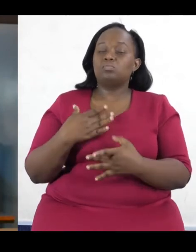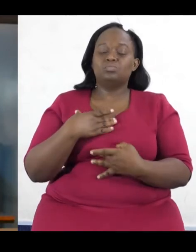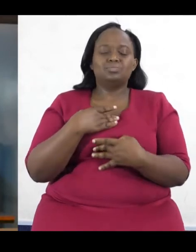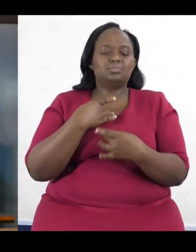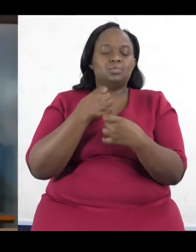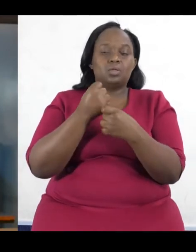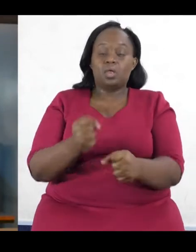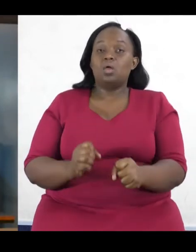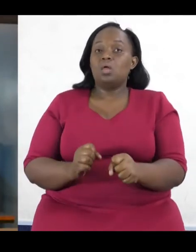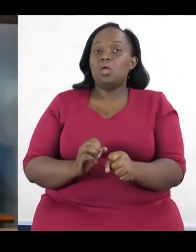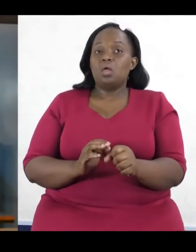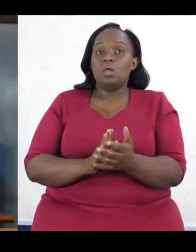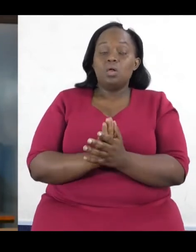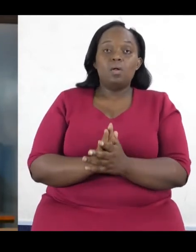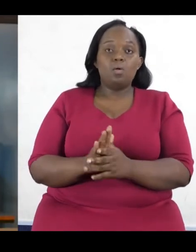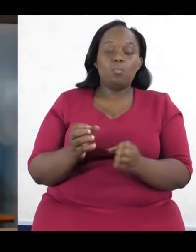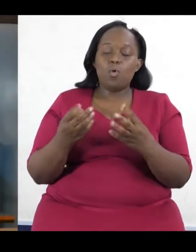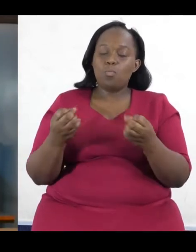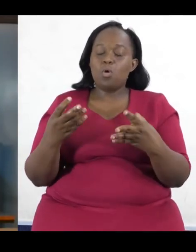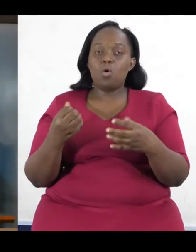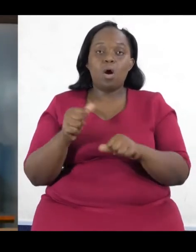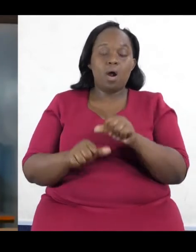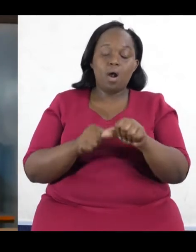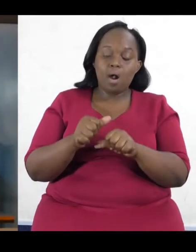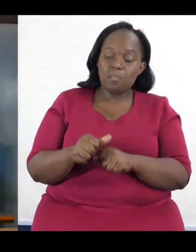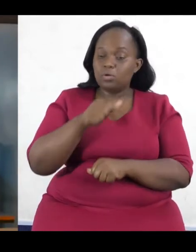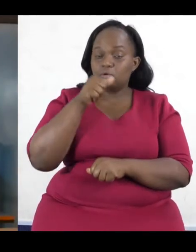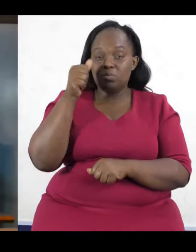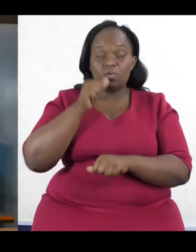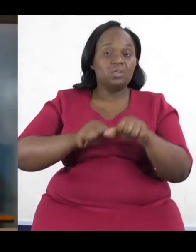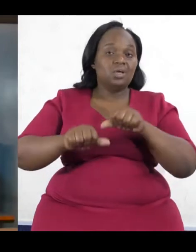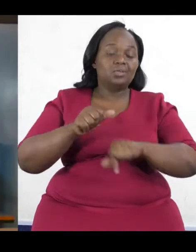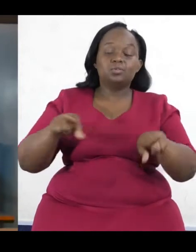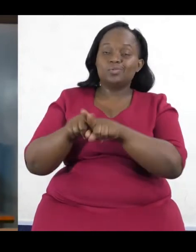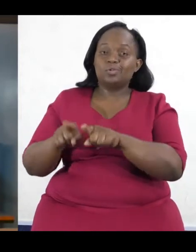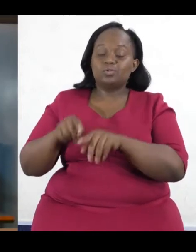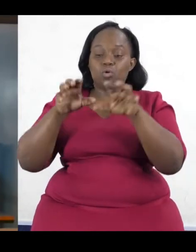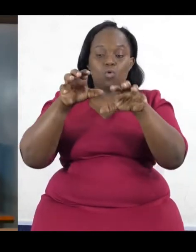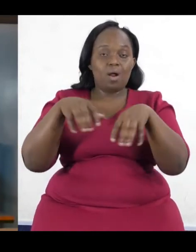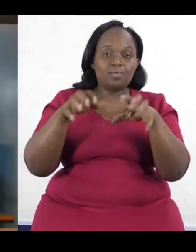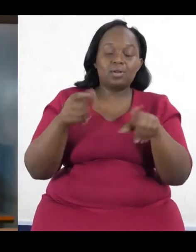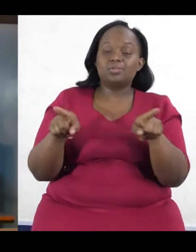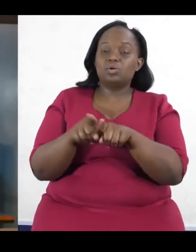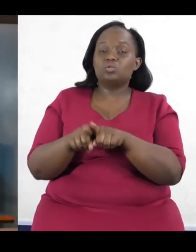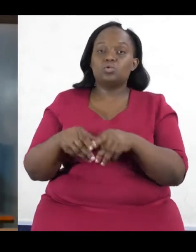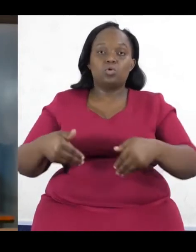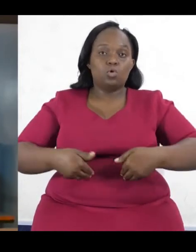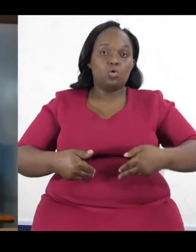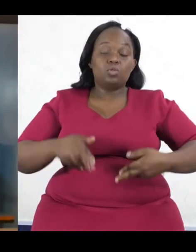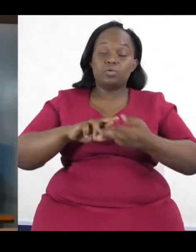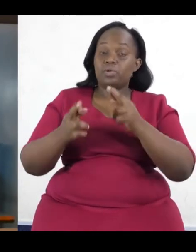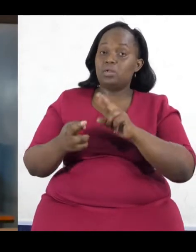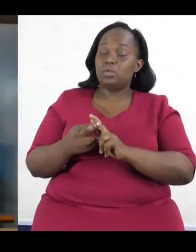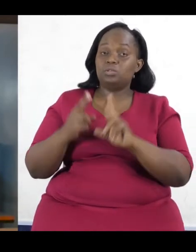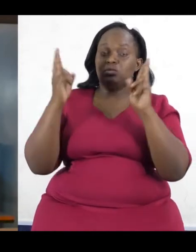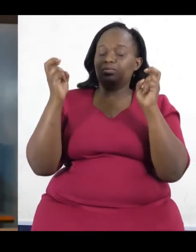terms of things to do with agriculture, climate action, and also youth-related issues. So I'm